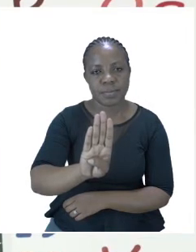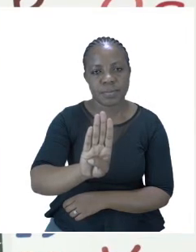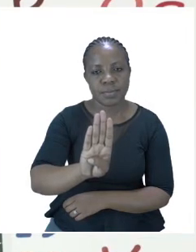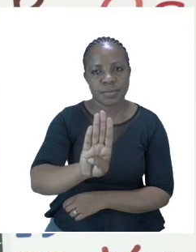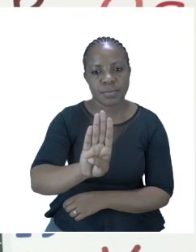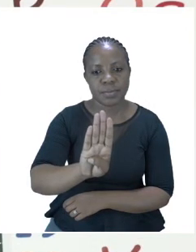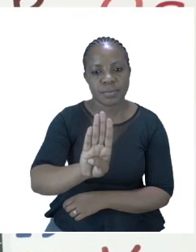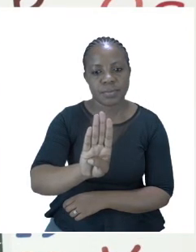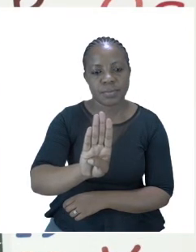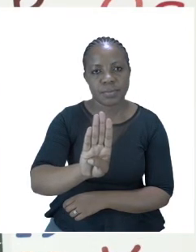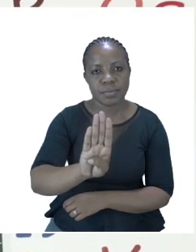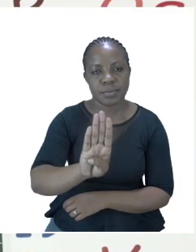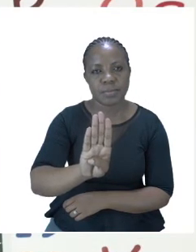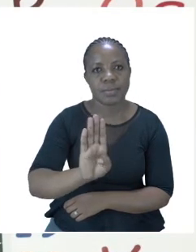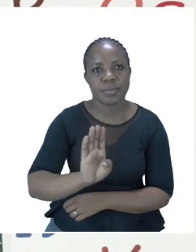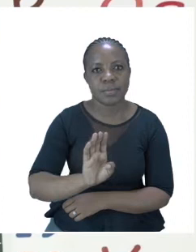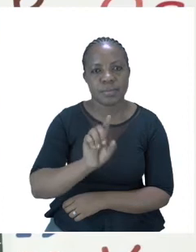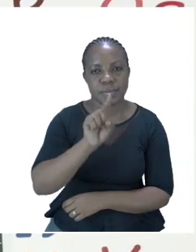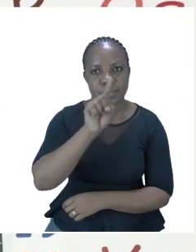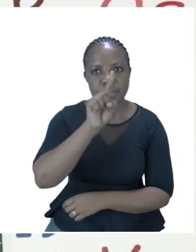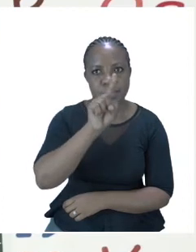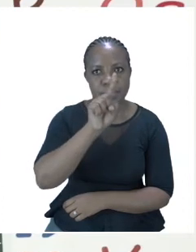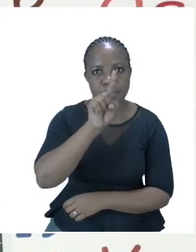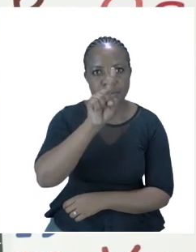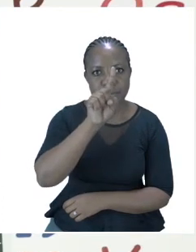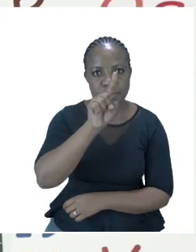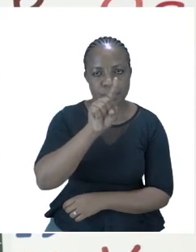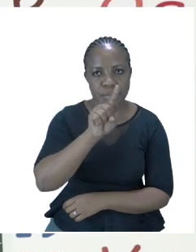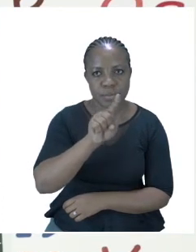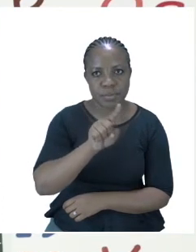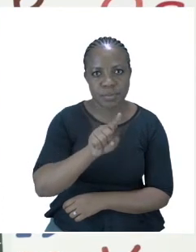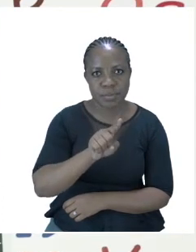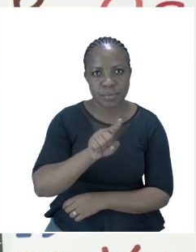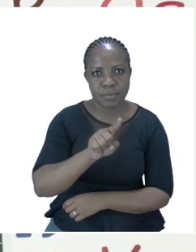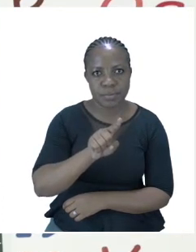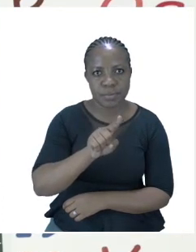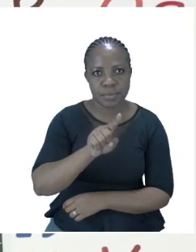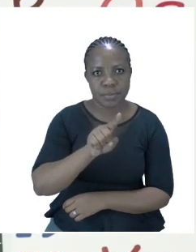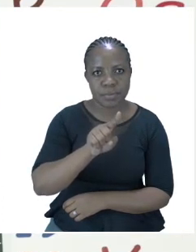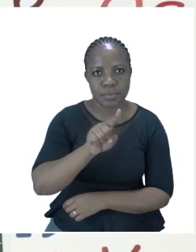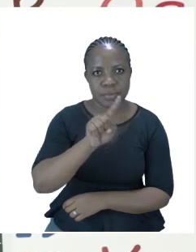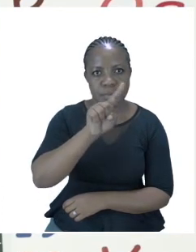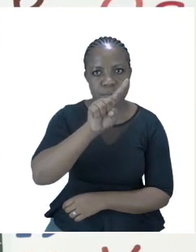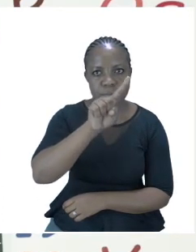your booklet. We start at the top going down and then we